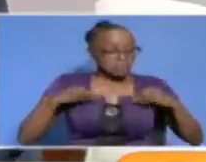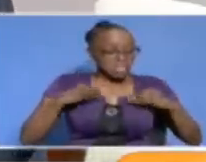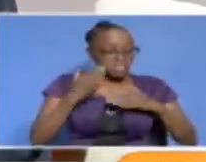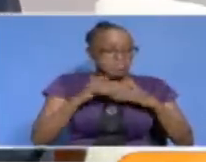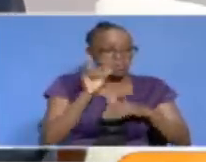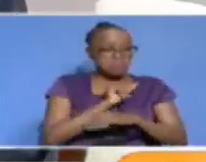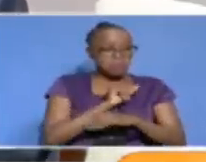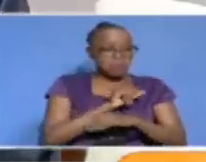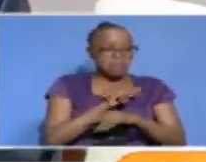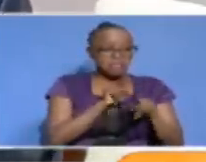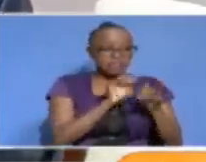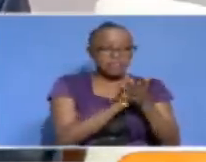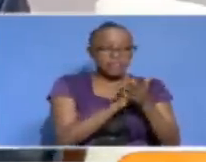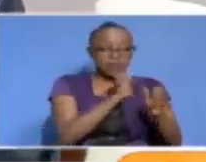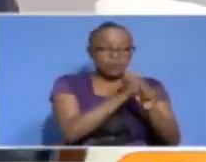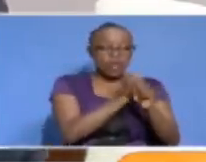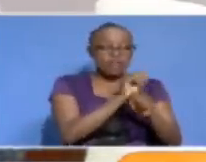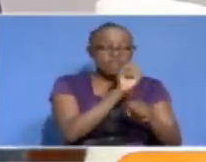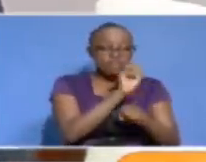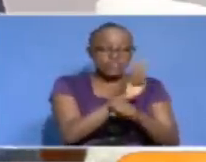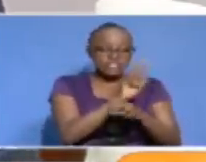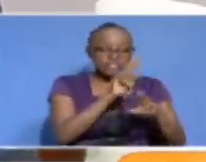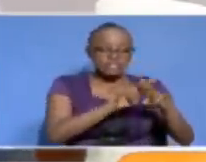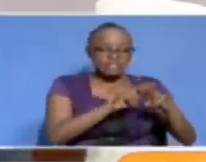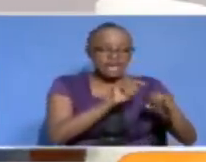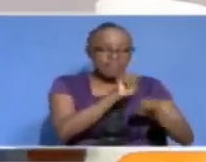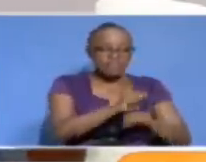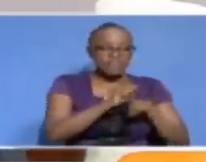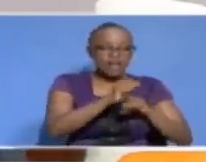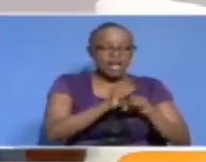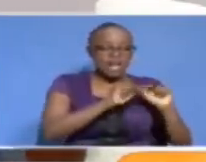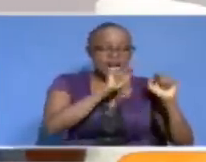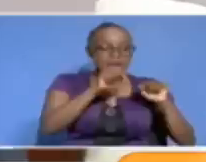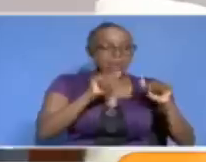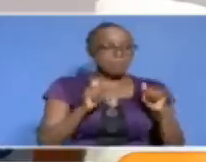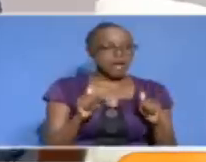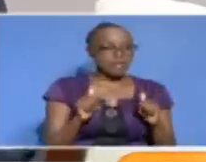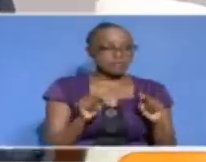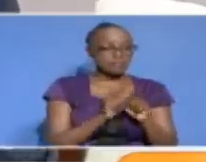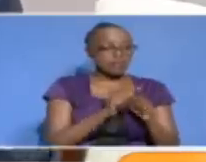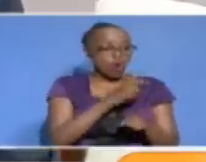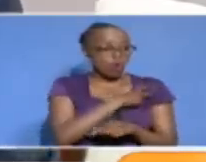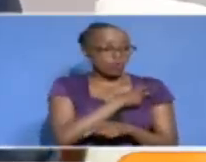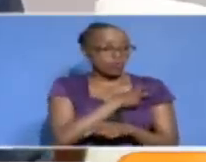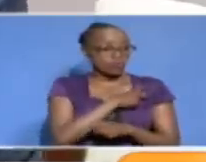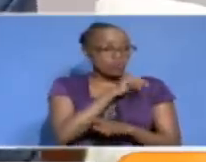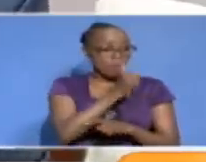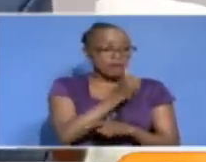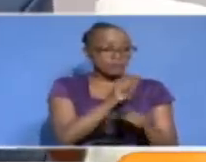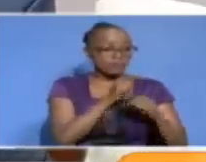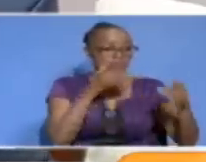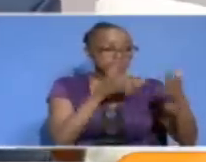The Nissan Matatu operators 14 seaters, they have not come to me for consultations.